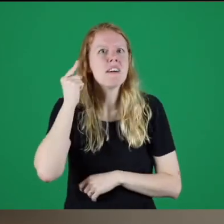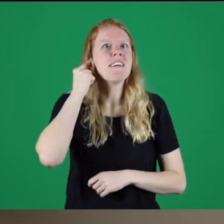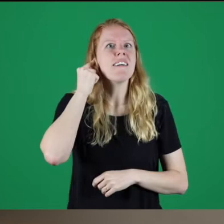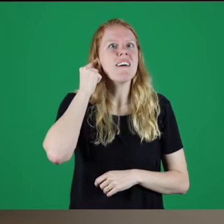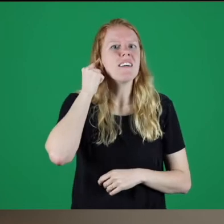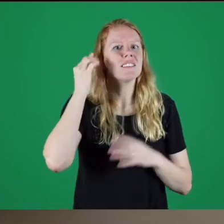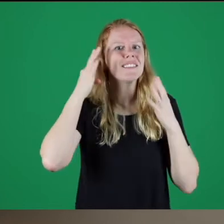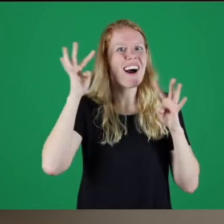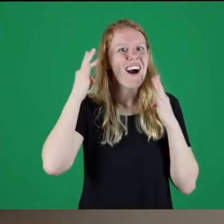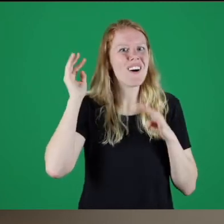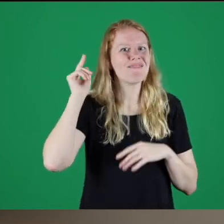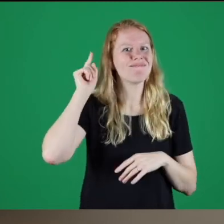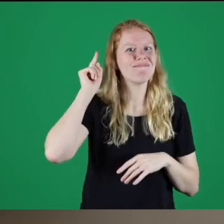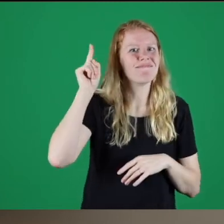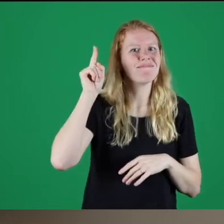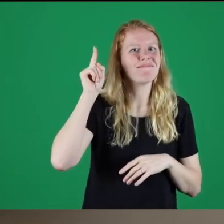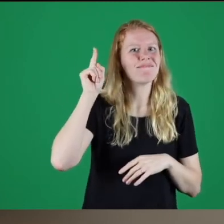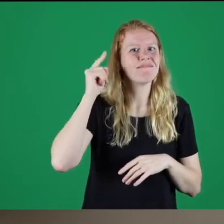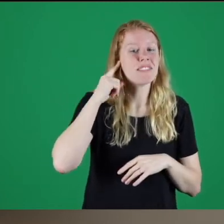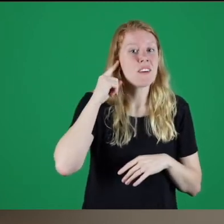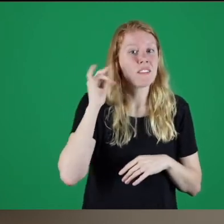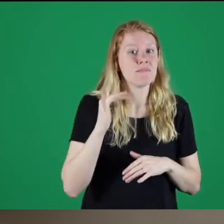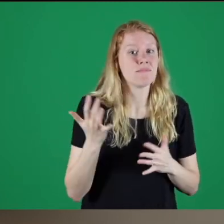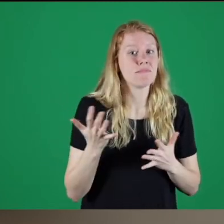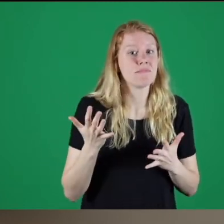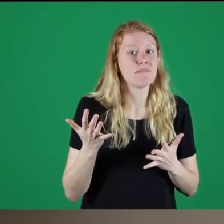heard a sound. It sounded like this.